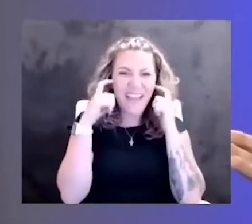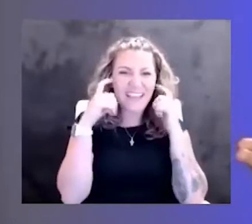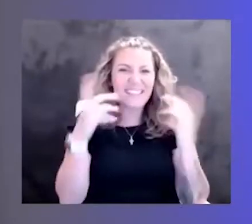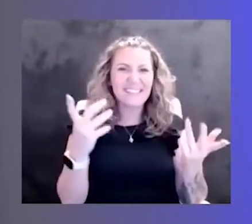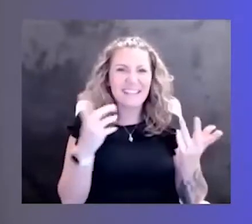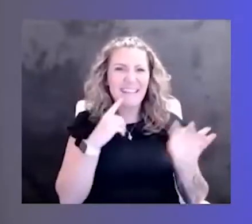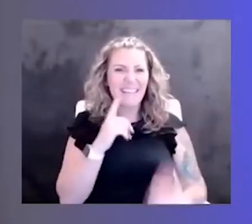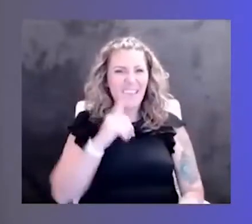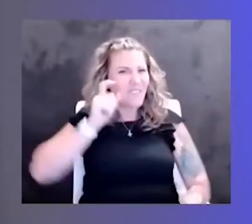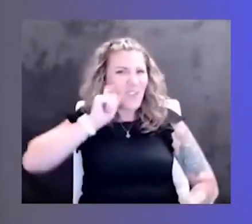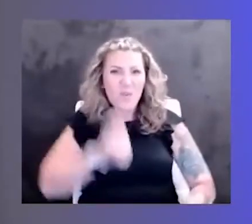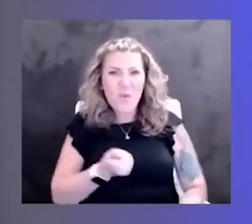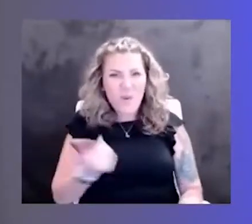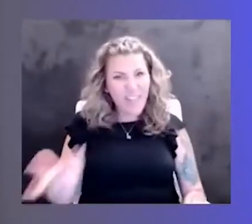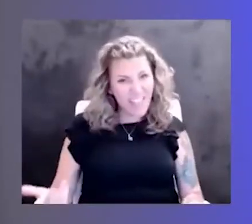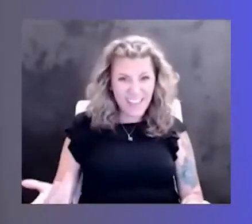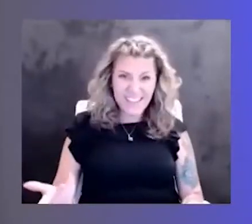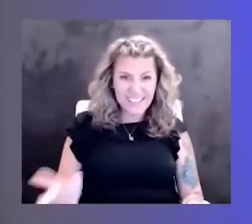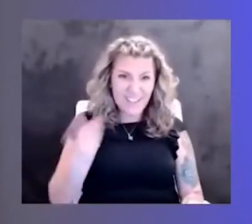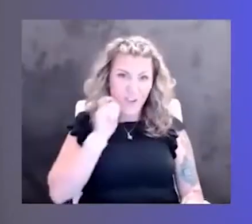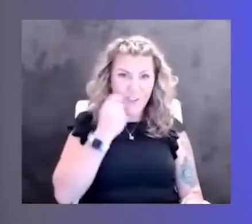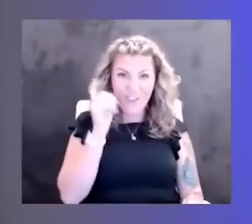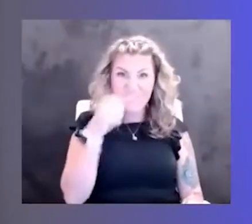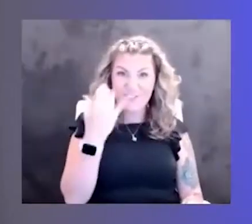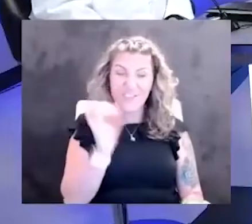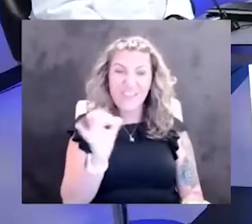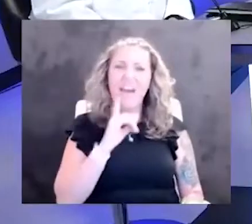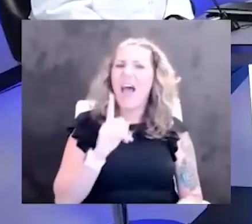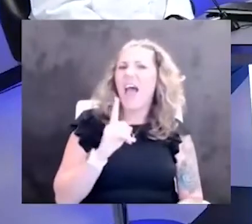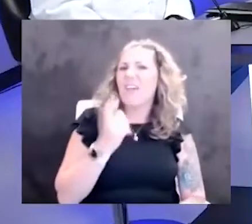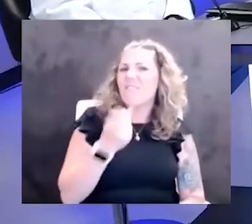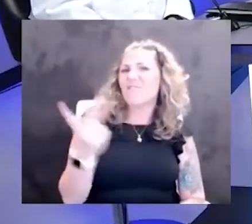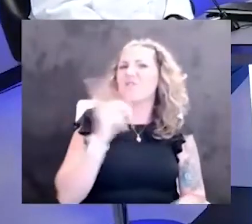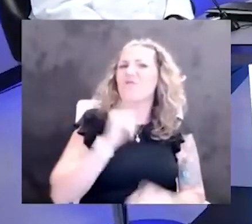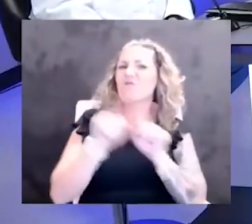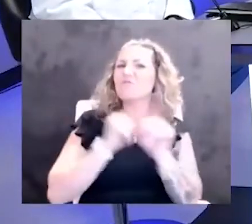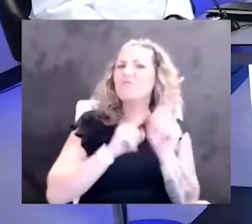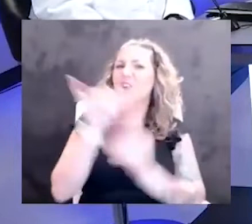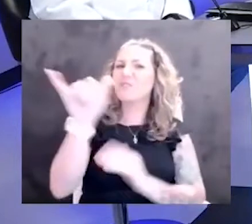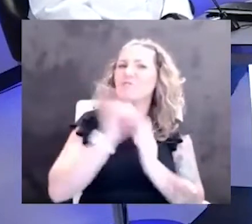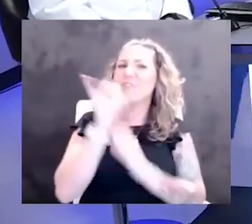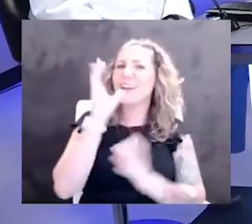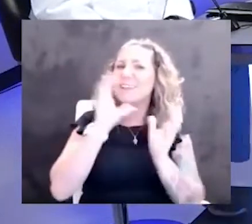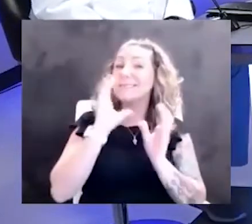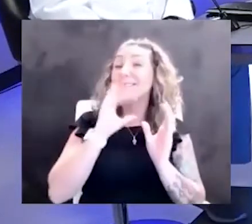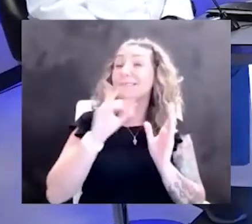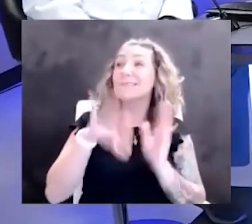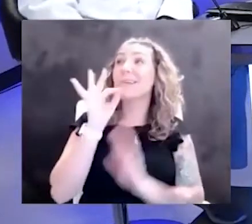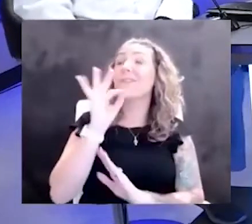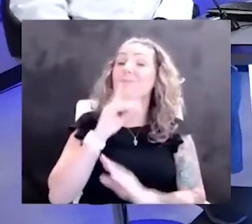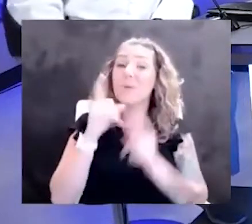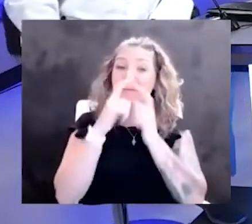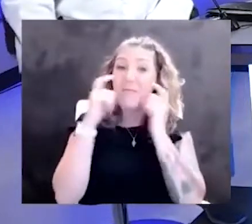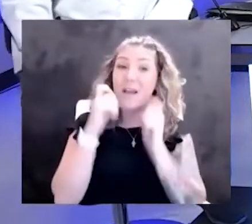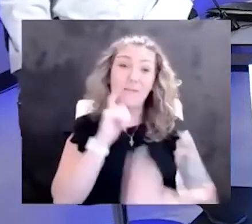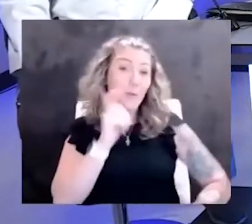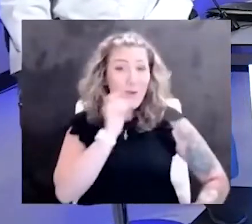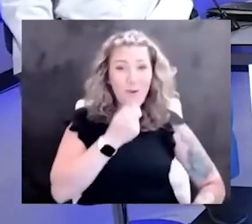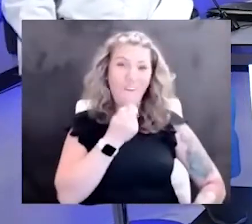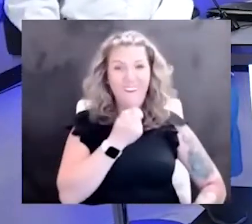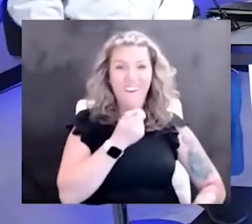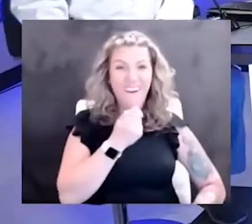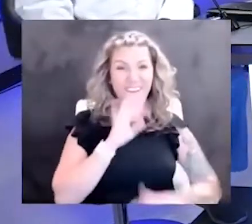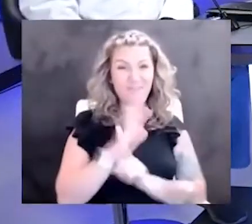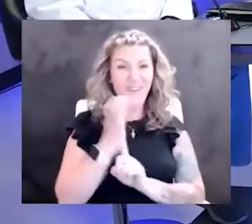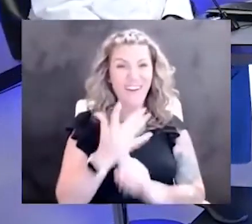coolest looking No, masks. I don't know. I got a couple of cool Star Trek Discovery masks. Do you? So I'm Yeah. just going to say I'm cool when I wear them. At least I think I'm. I don't Some know